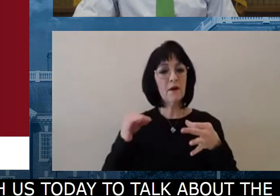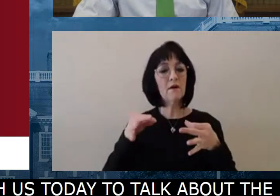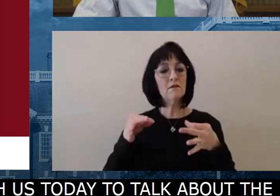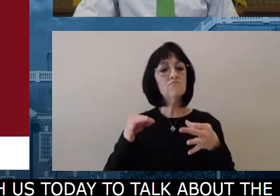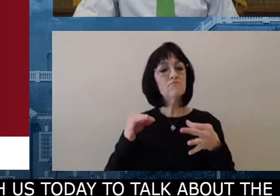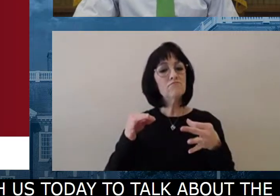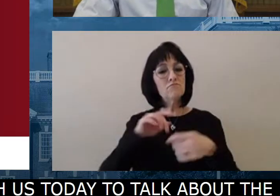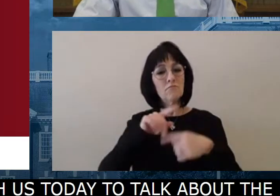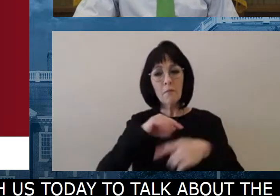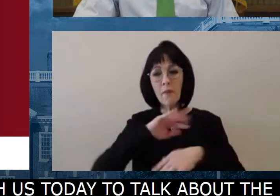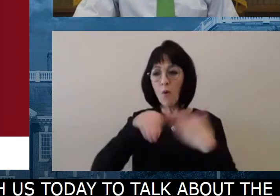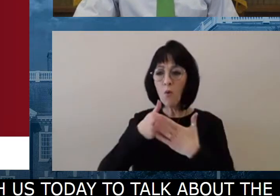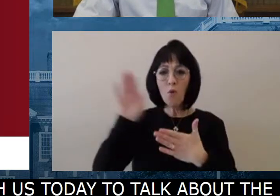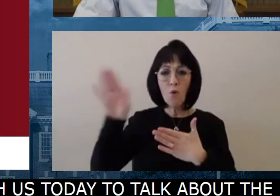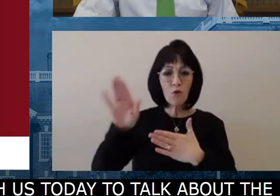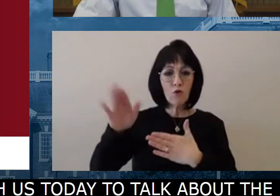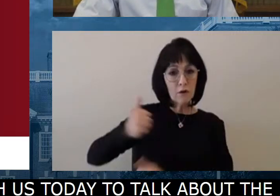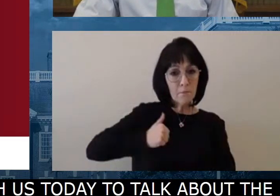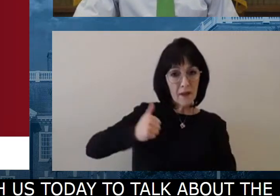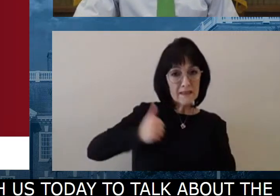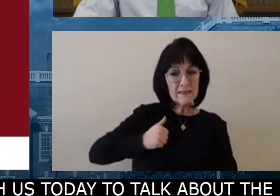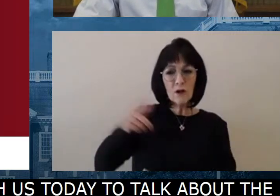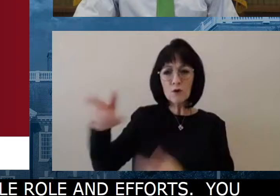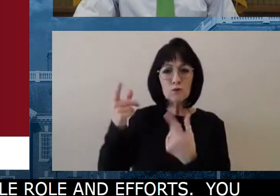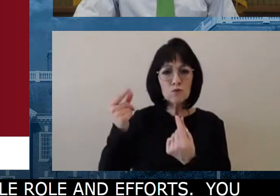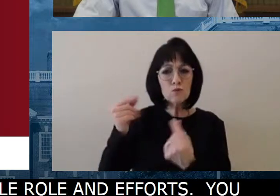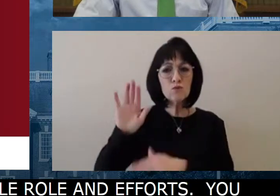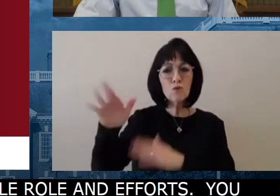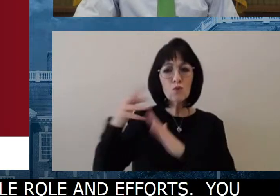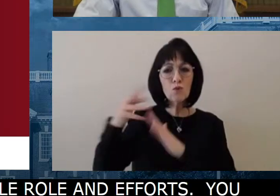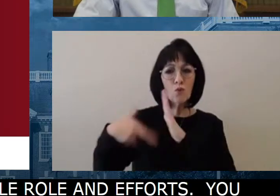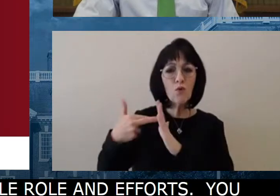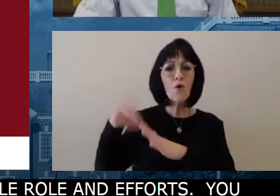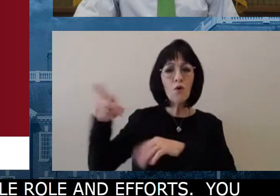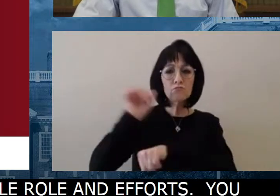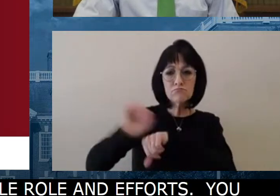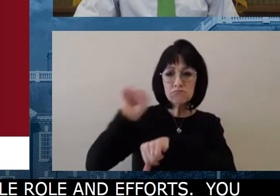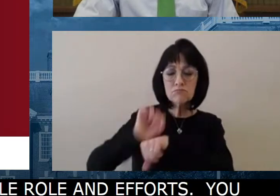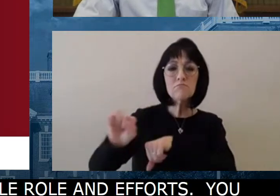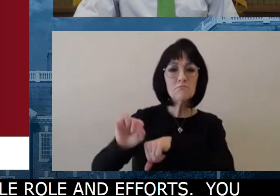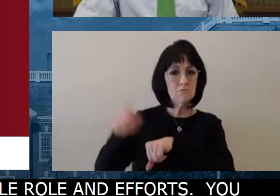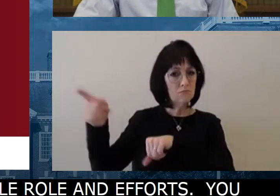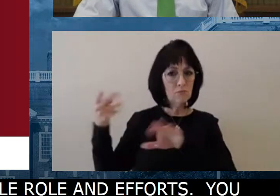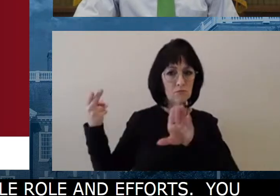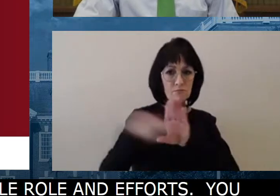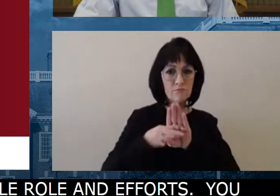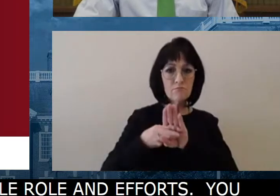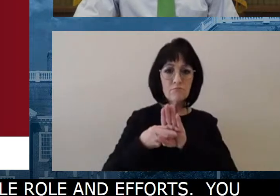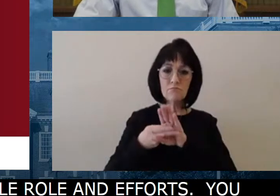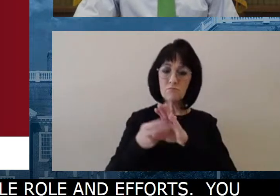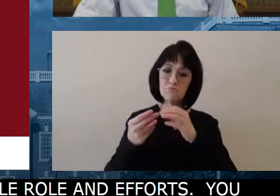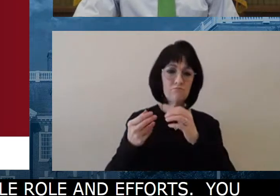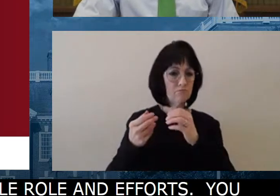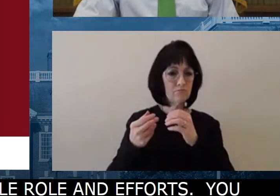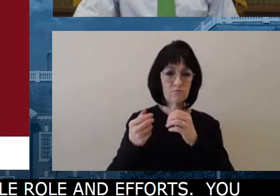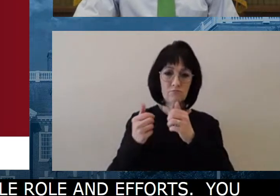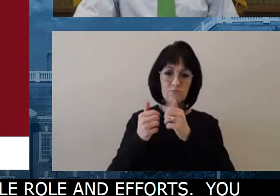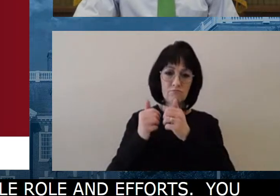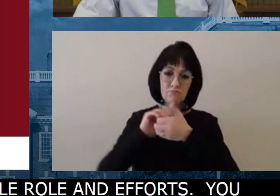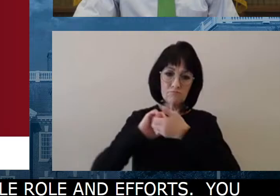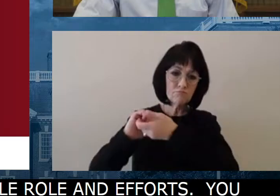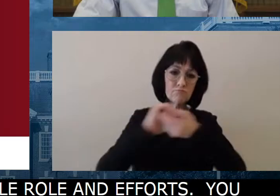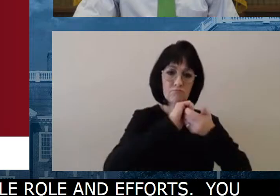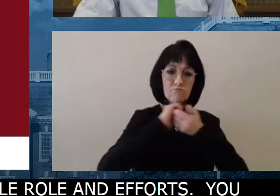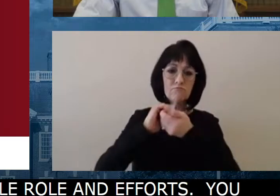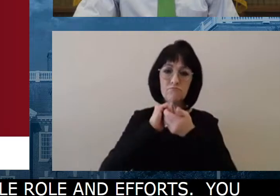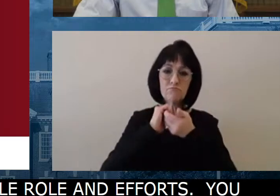of the Guard that they've been with us every step of the way. They've been incredible, frankly. I want to shout out